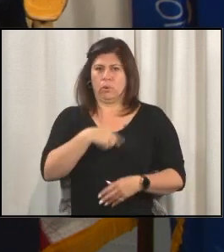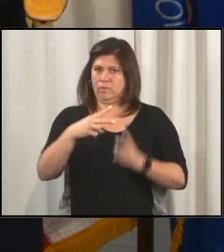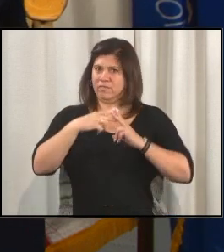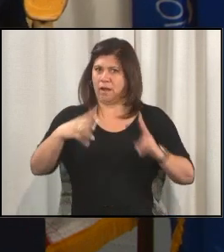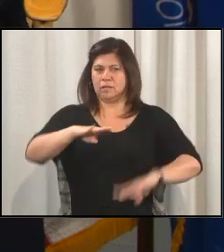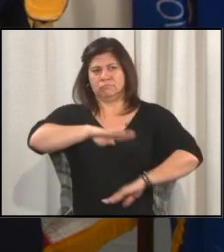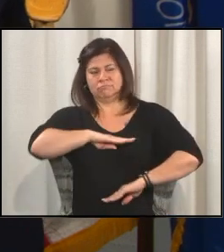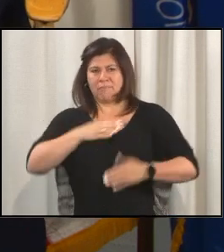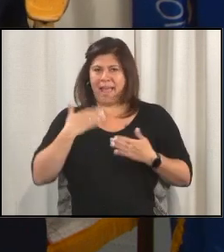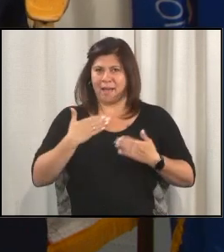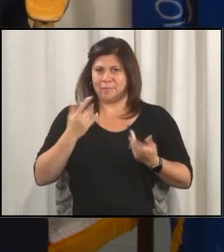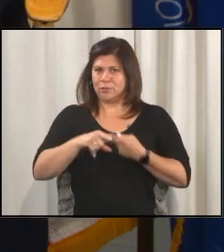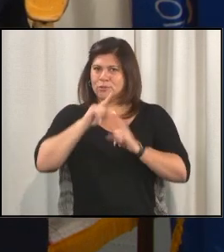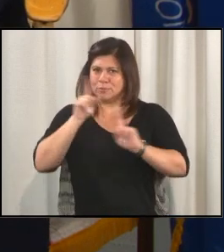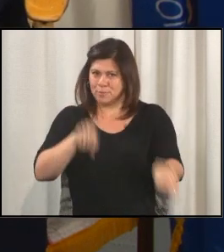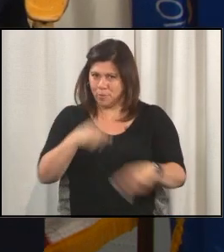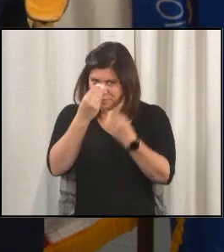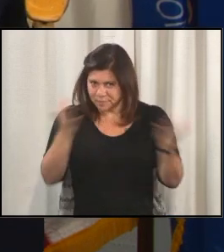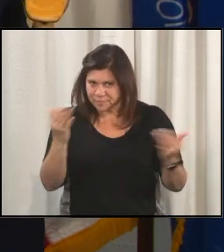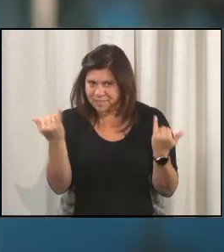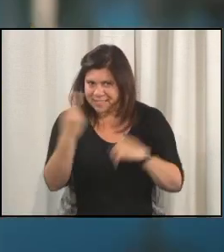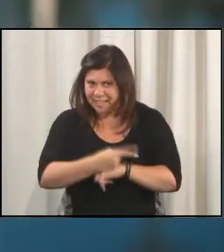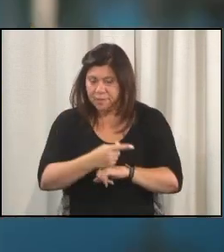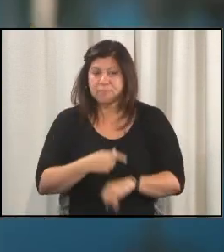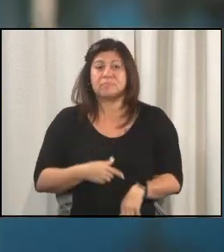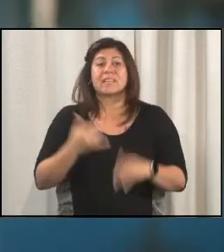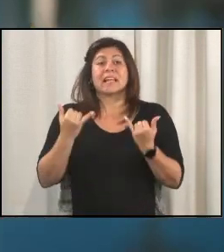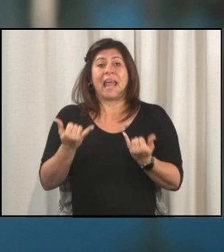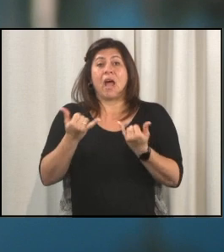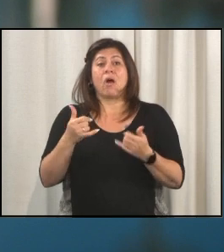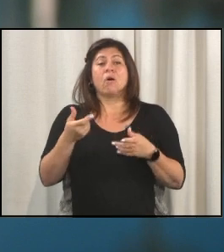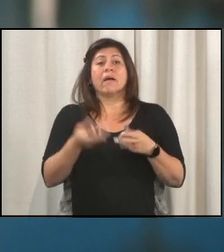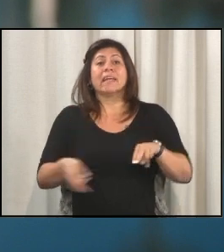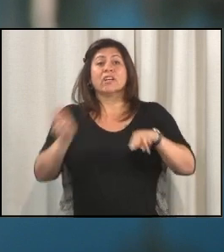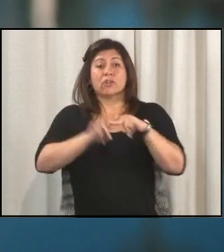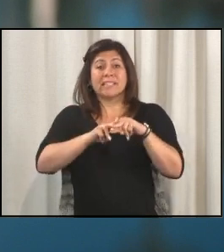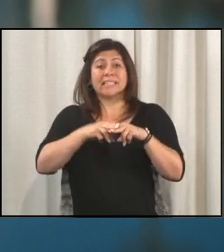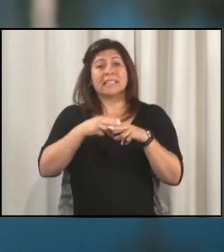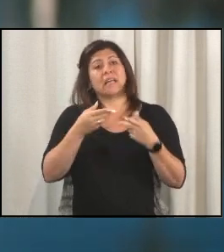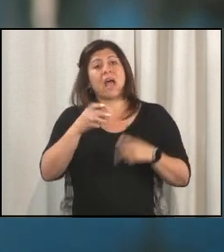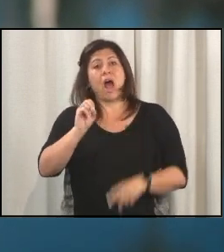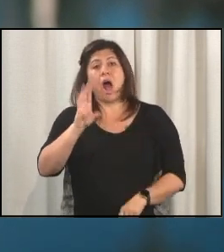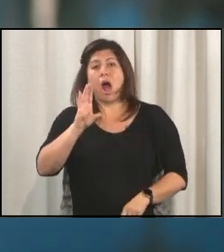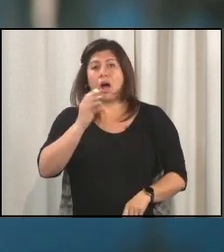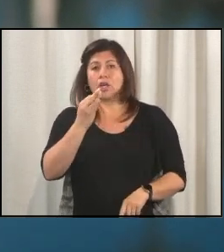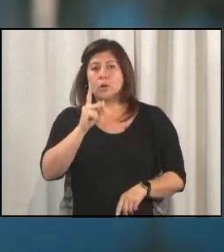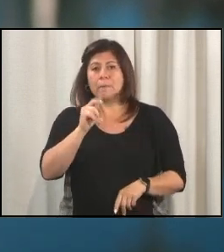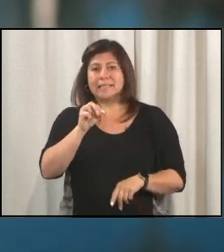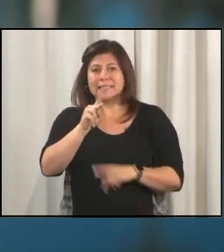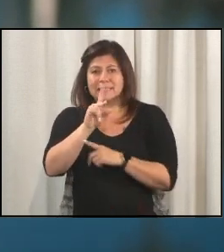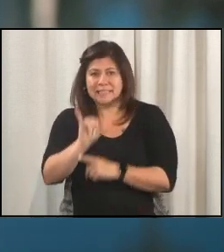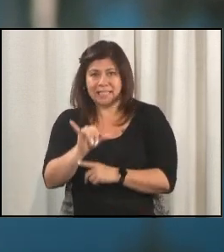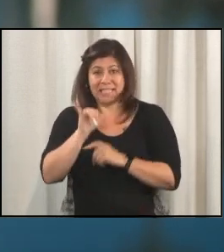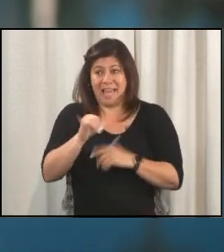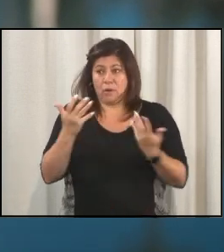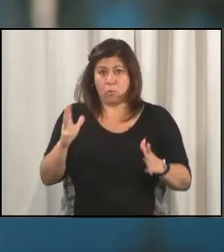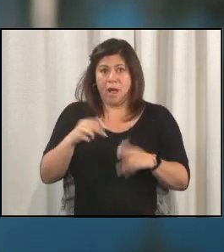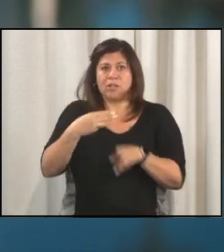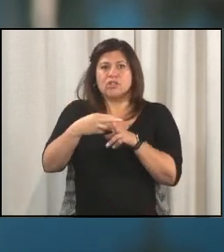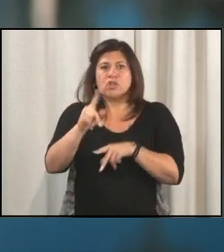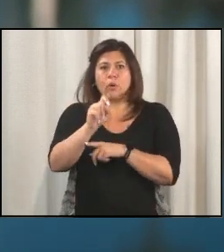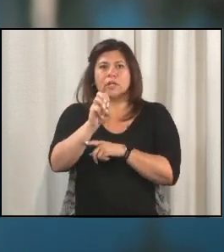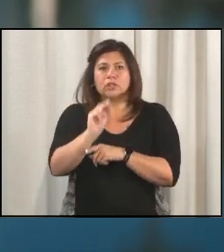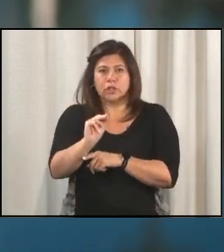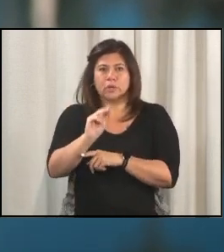today. Increasing the occupancy rate for the EHV program was one of the city's identified short-term